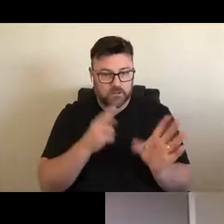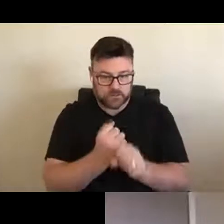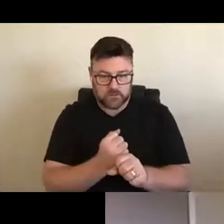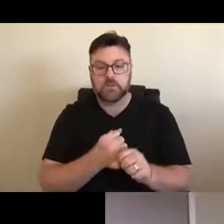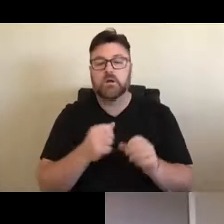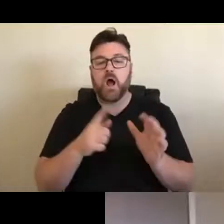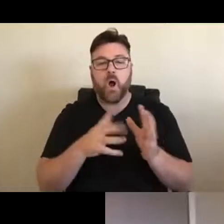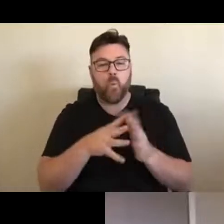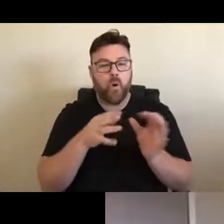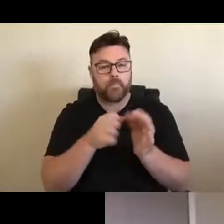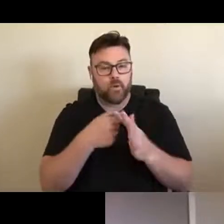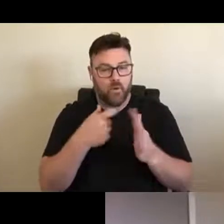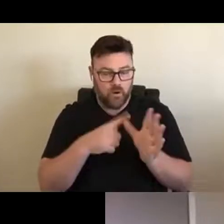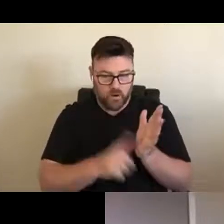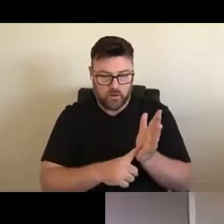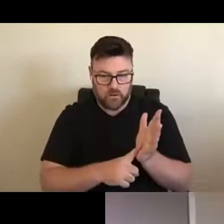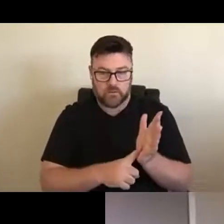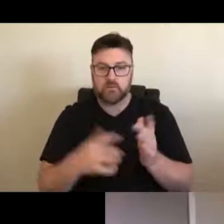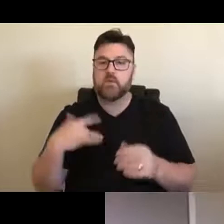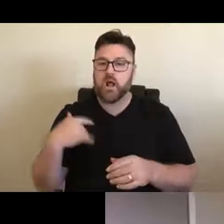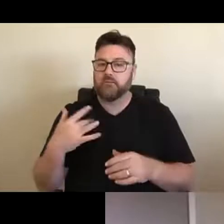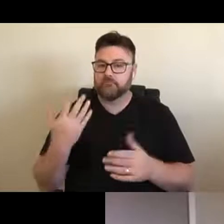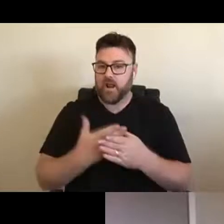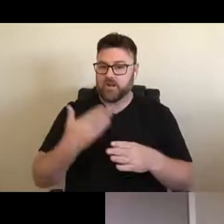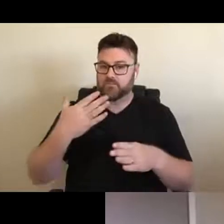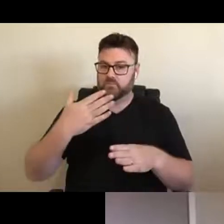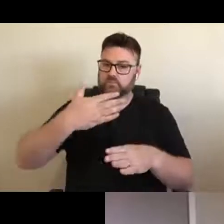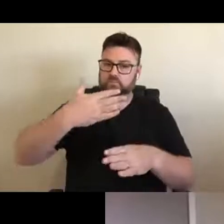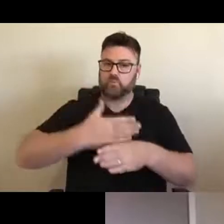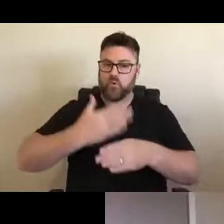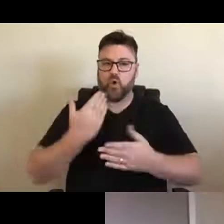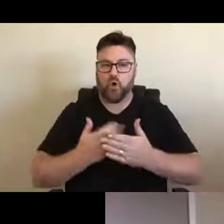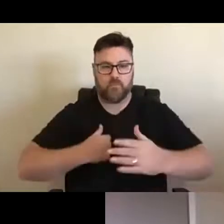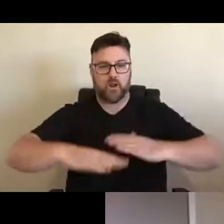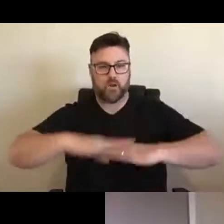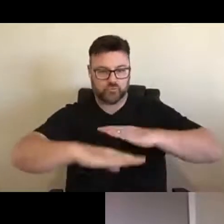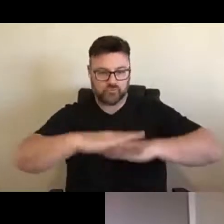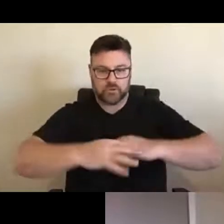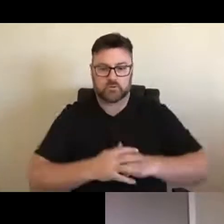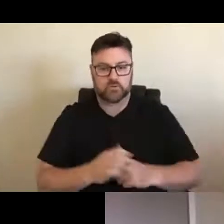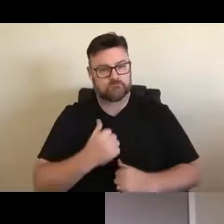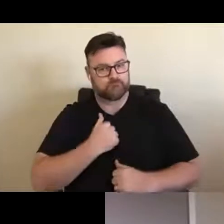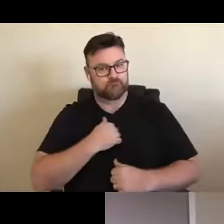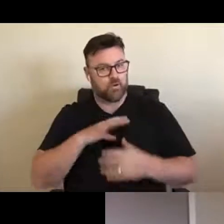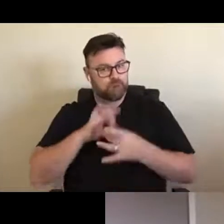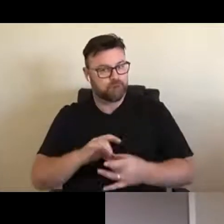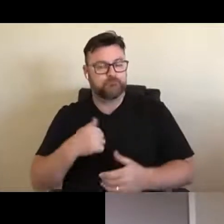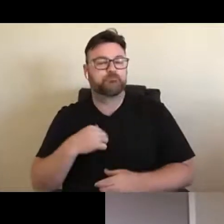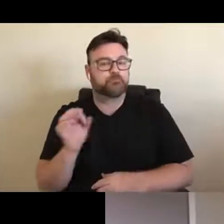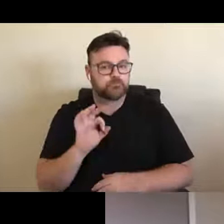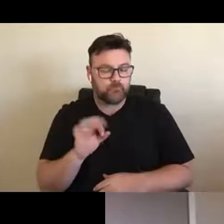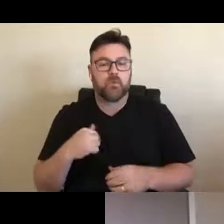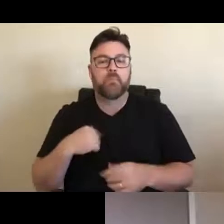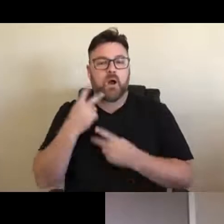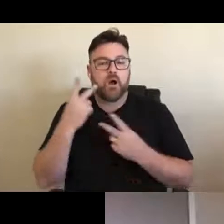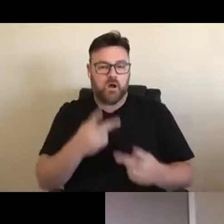am living and working on country. It's not my particular area of Australia, but I'm part of the